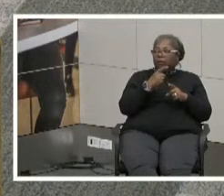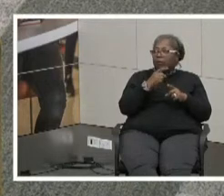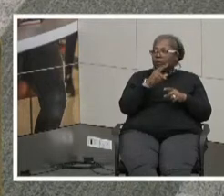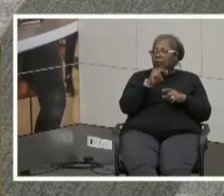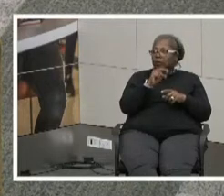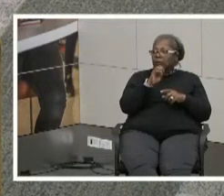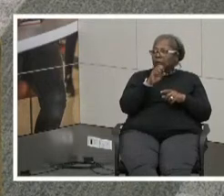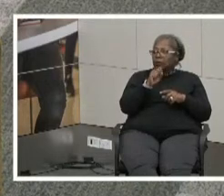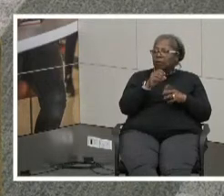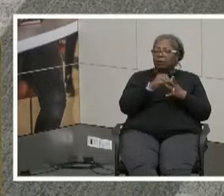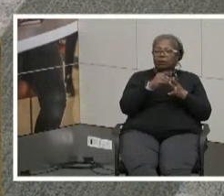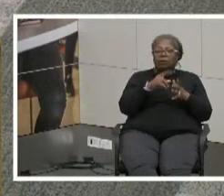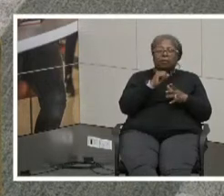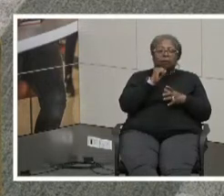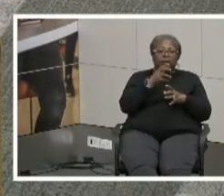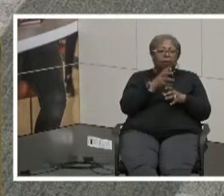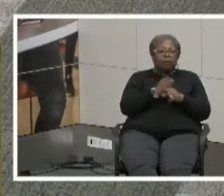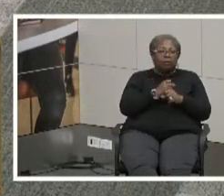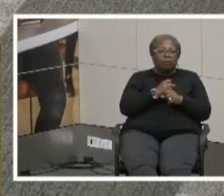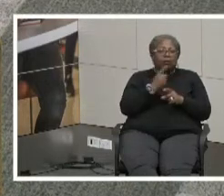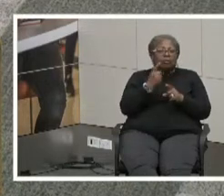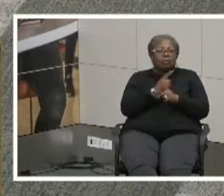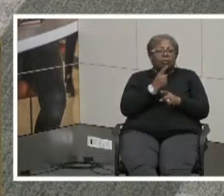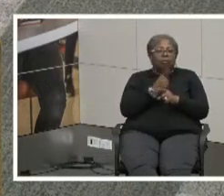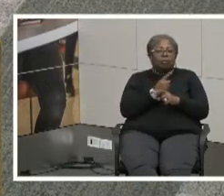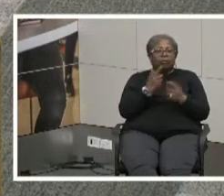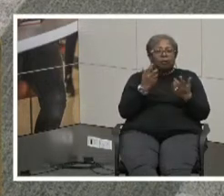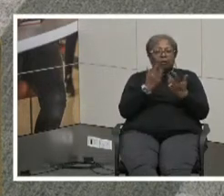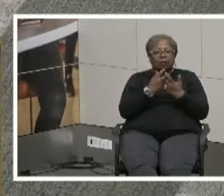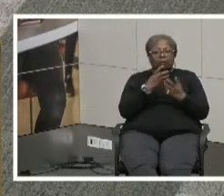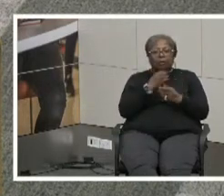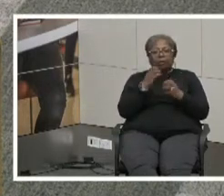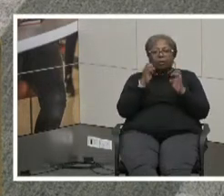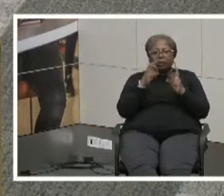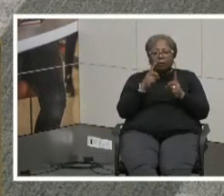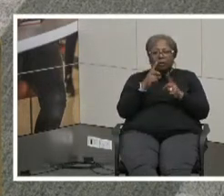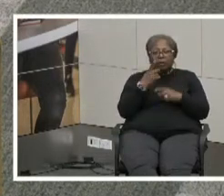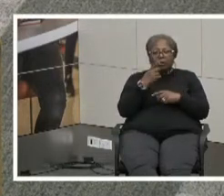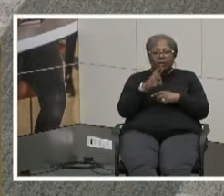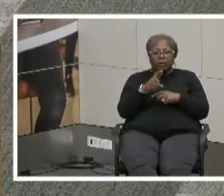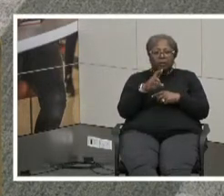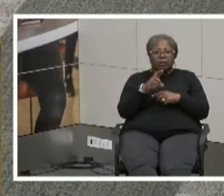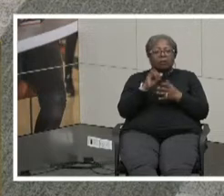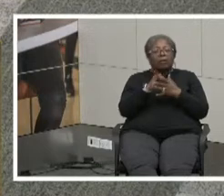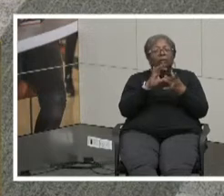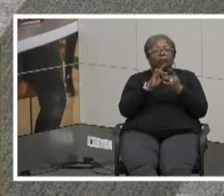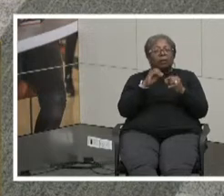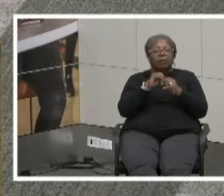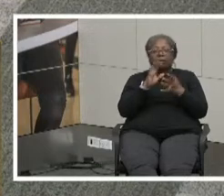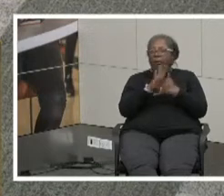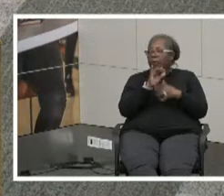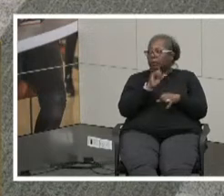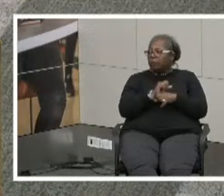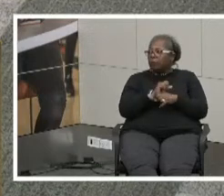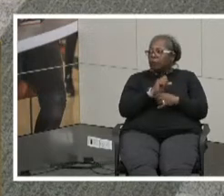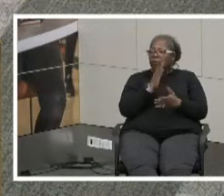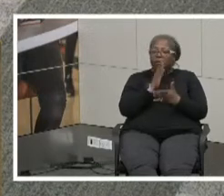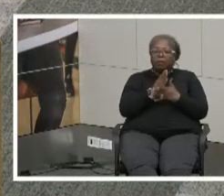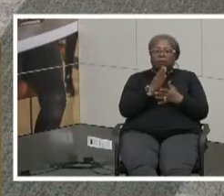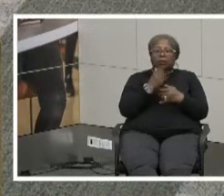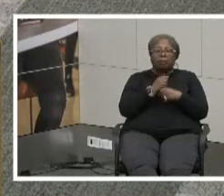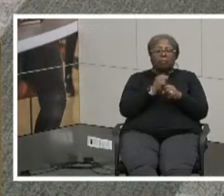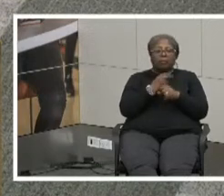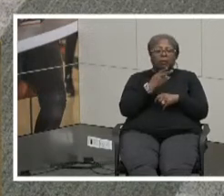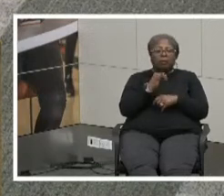NES students are not getting the appropriate accommodations and education documented in their paperwork Mr Mouse stop making